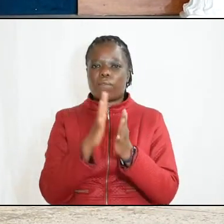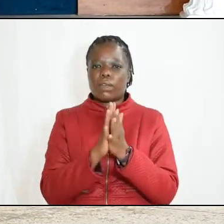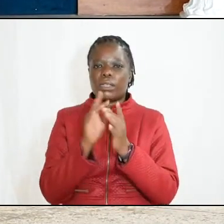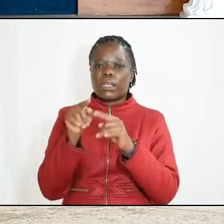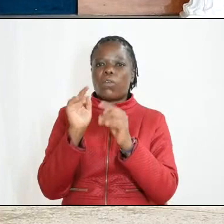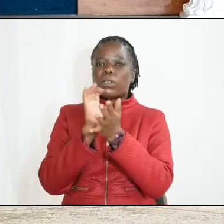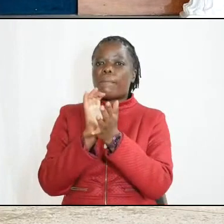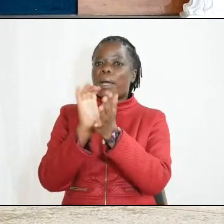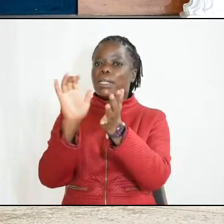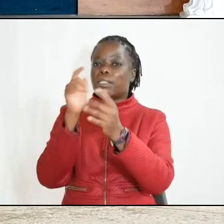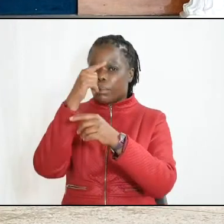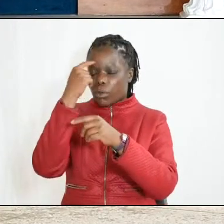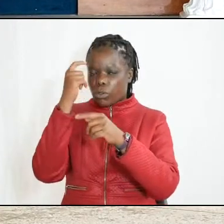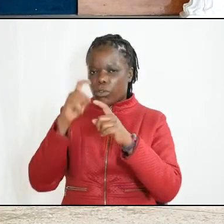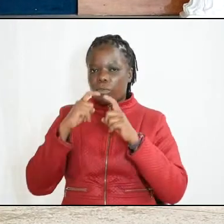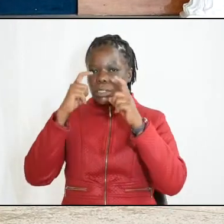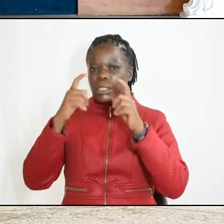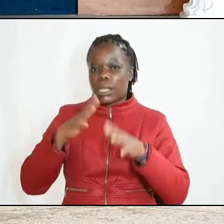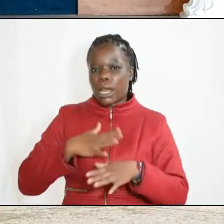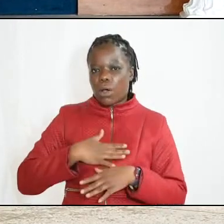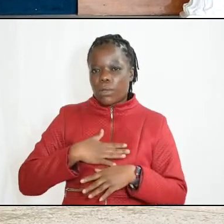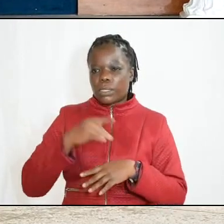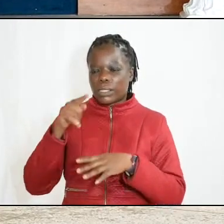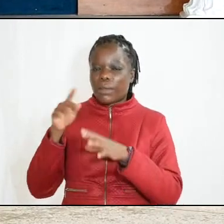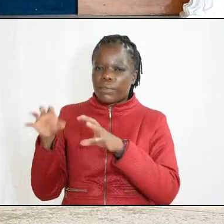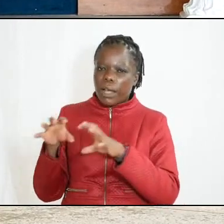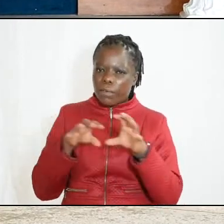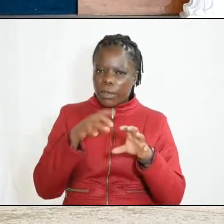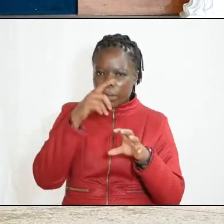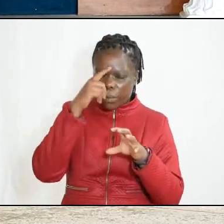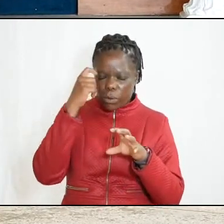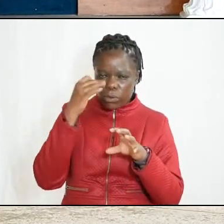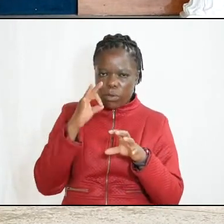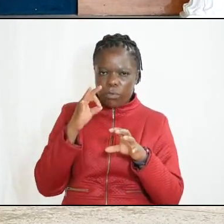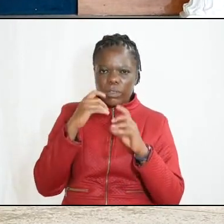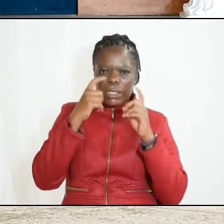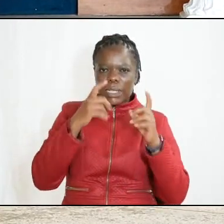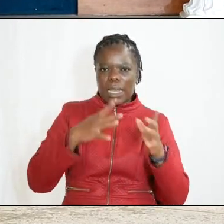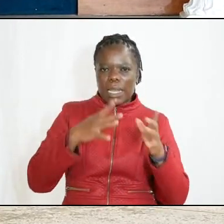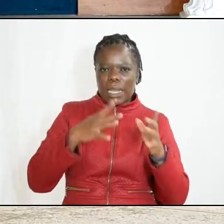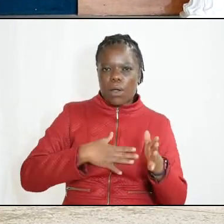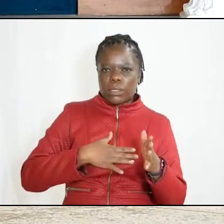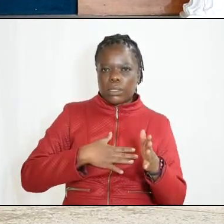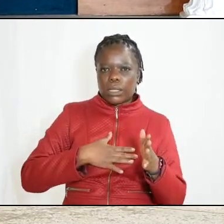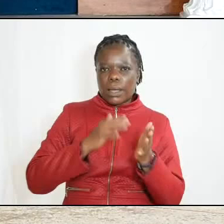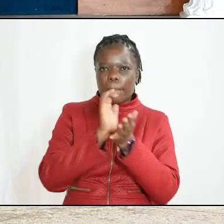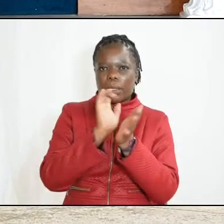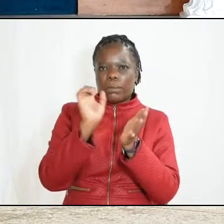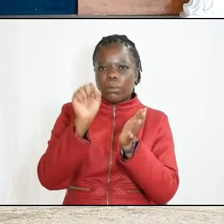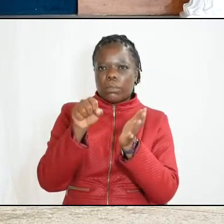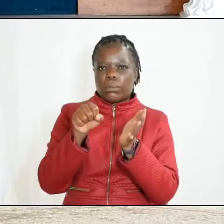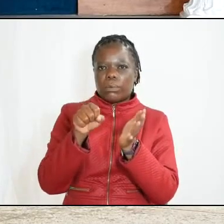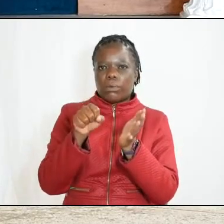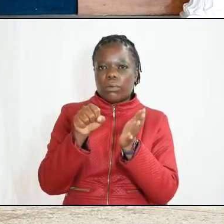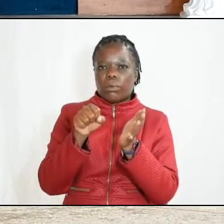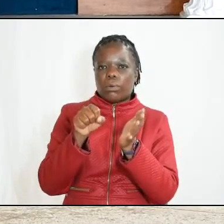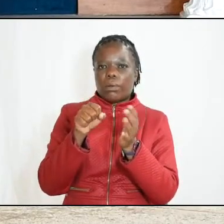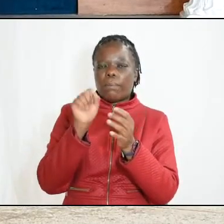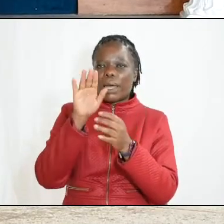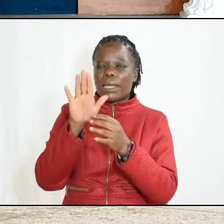punished for our sins. He was bruised for our iniquities. The punishment of peace was upon him. By his stripes, we are